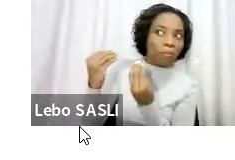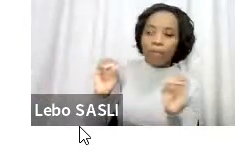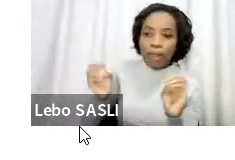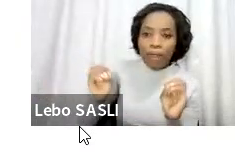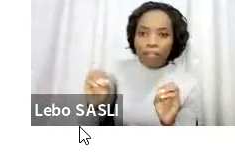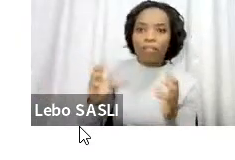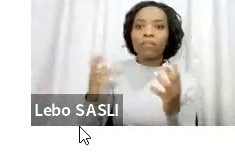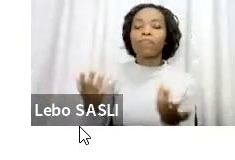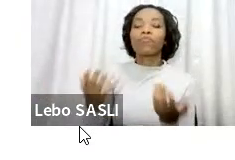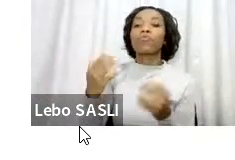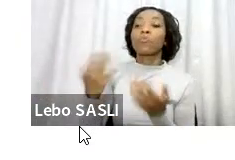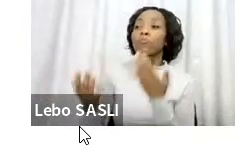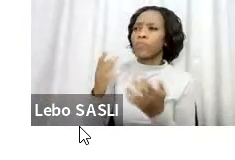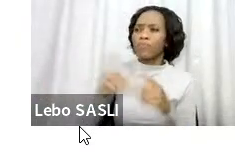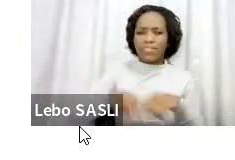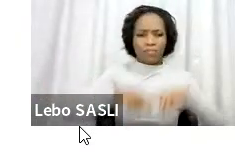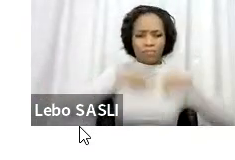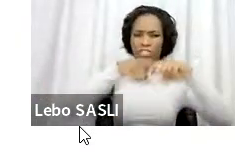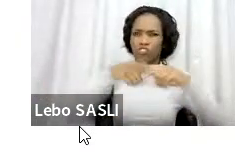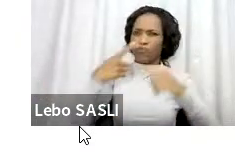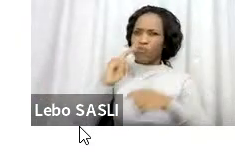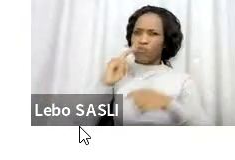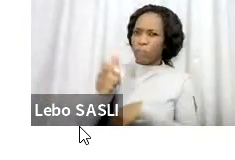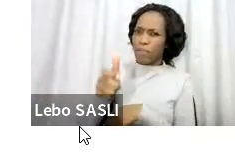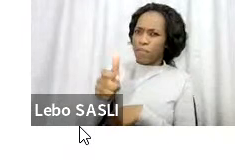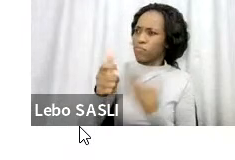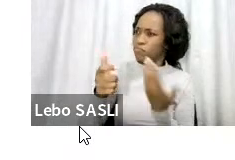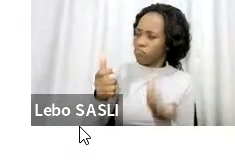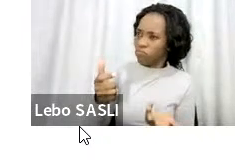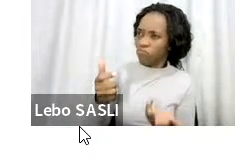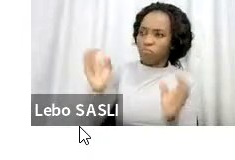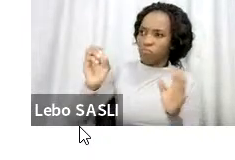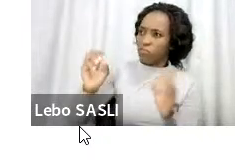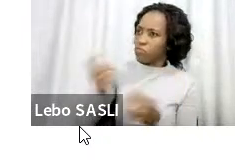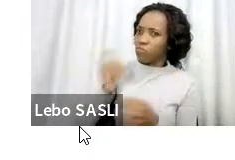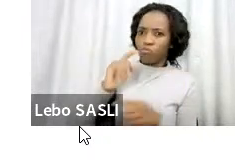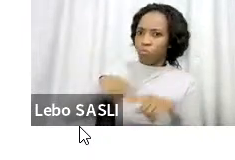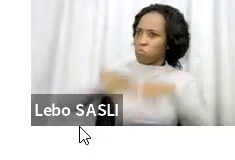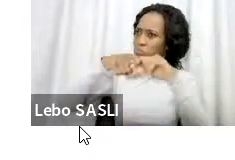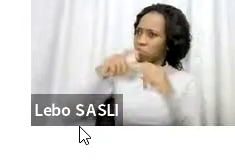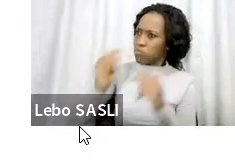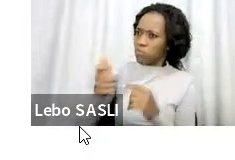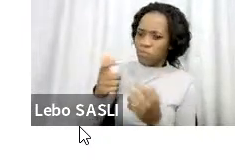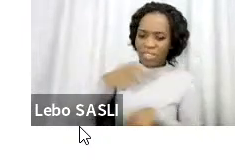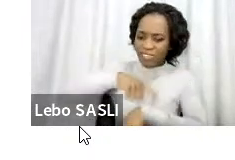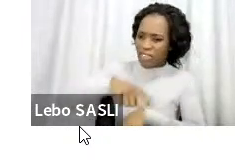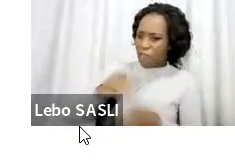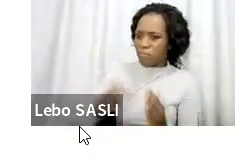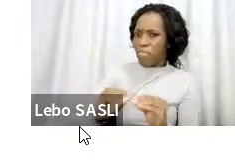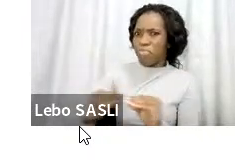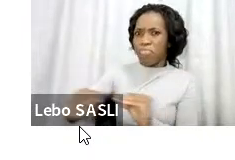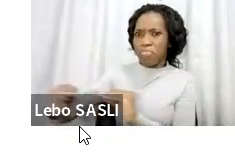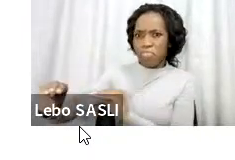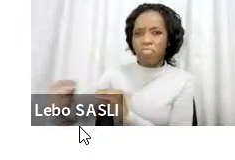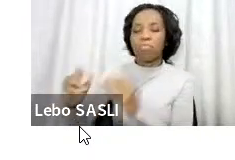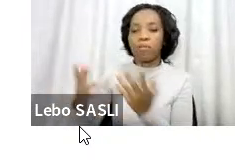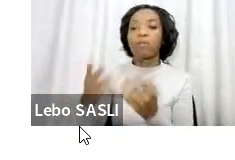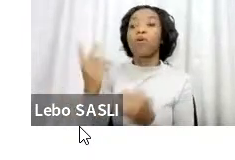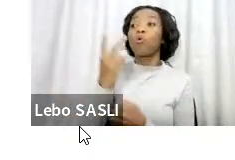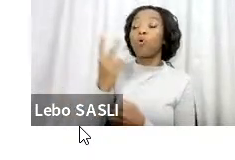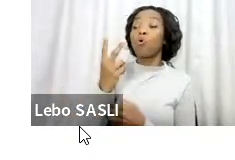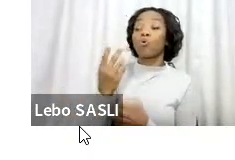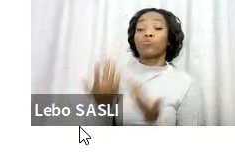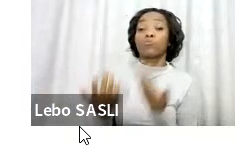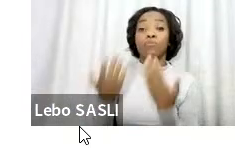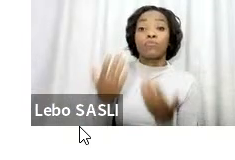for a suspension of payment within the prescribed turnaround times, SARS delays in coding